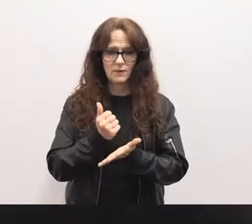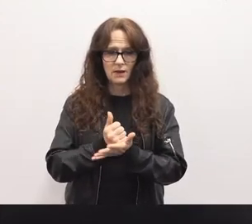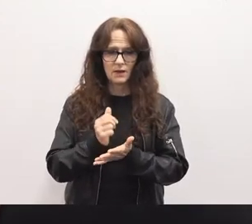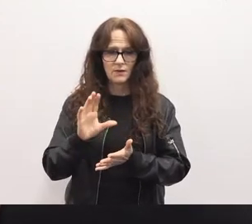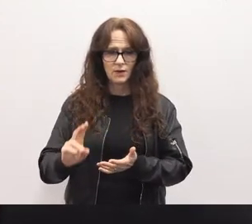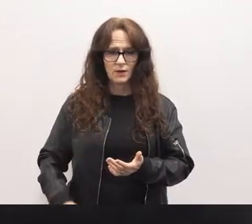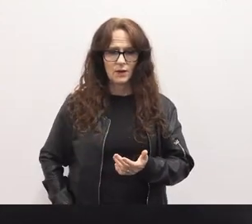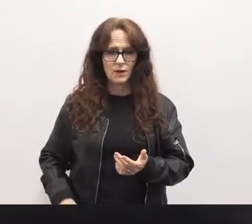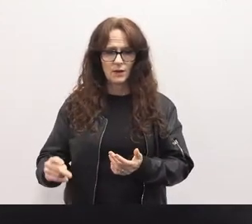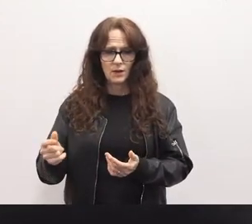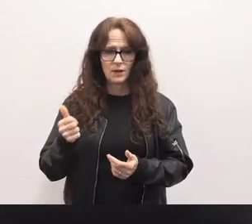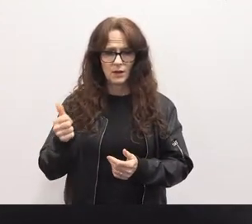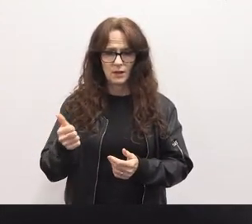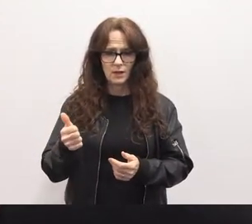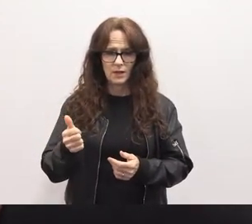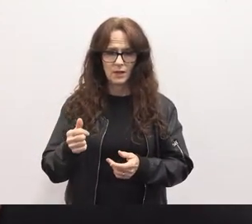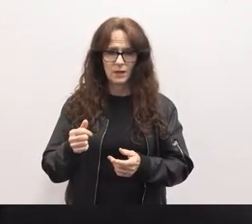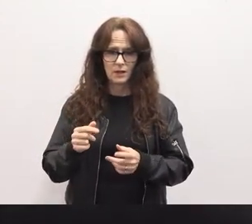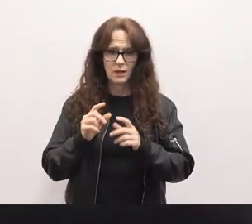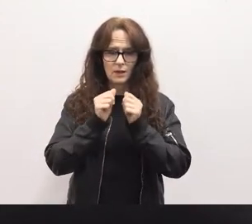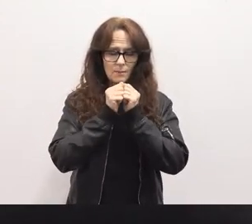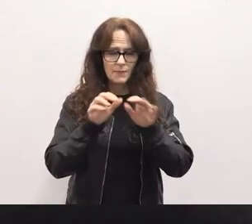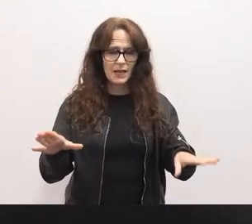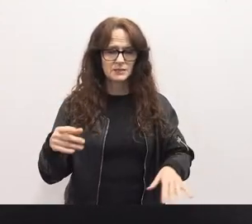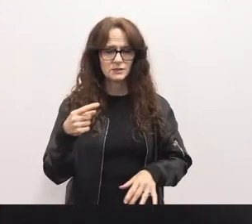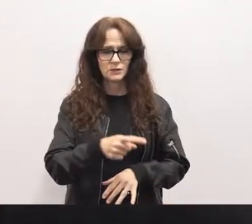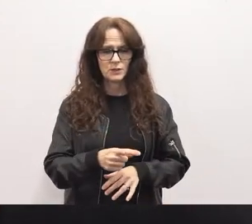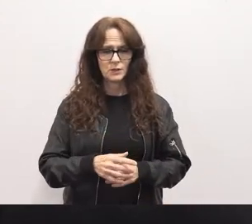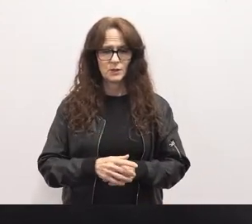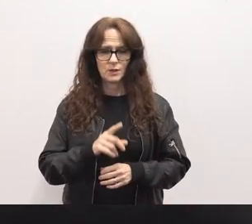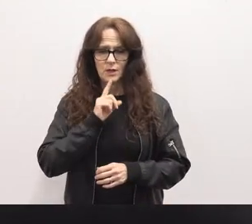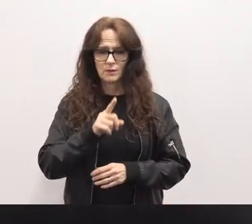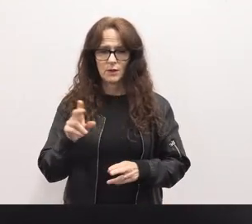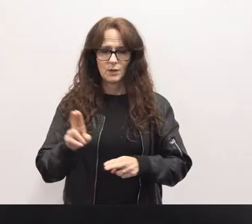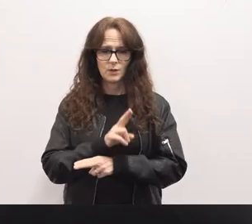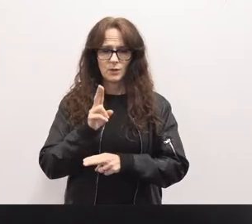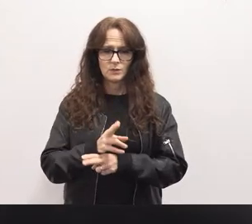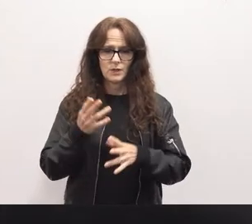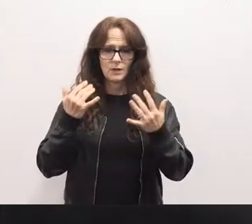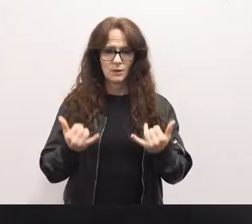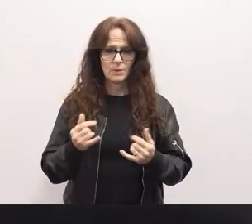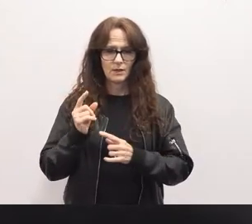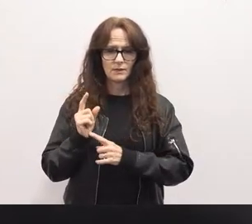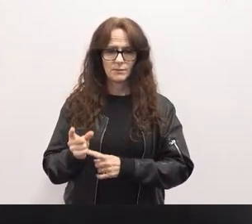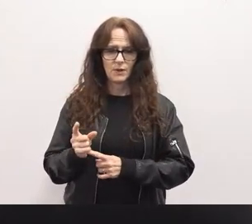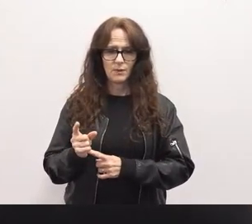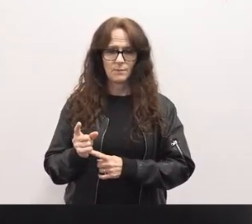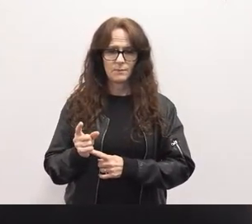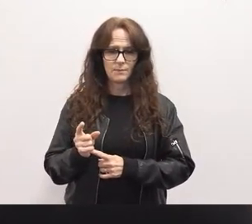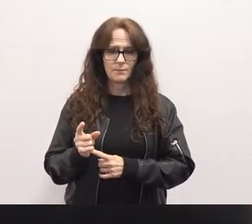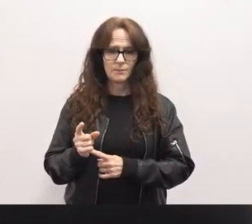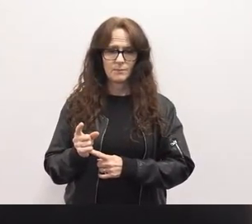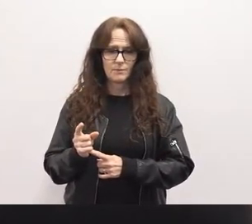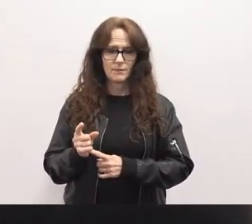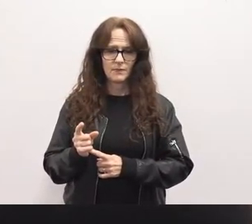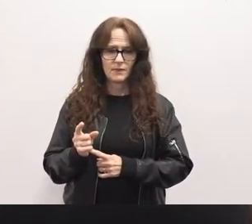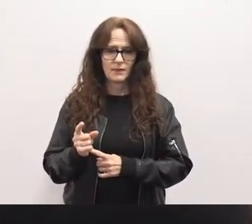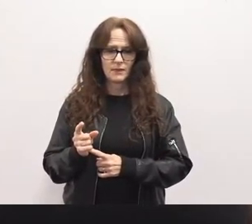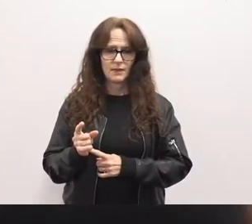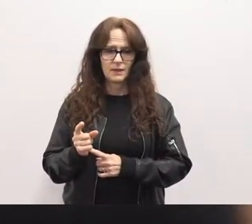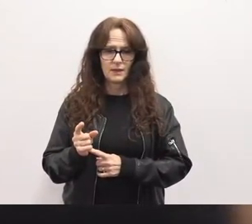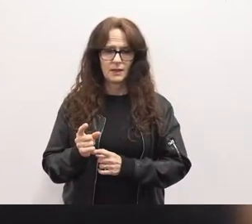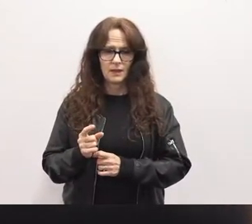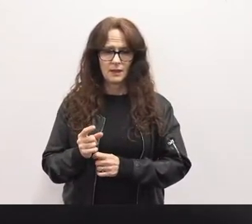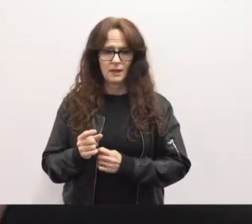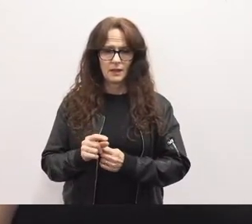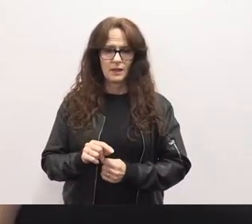dog and herself, and she replied, God bless you. Definitely, I can use that right now at this moment. I have she have a smile after seeing the bills.